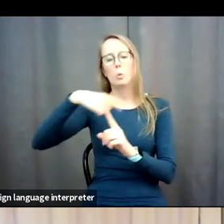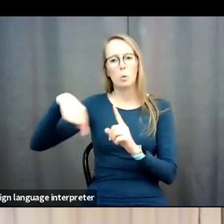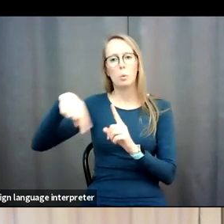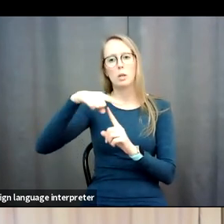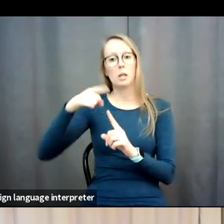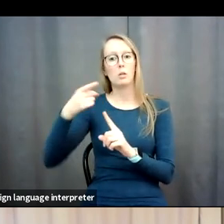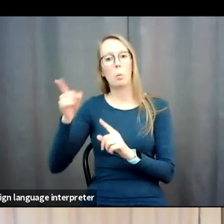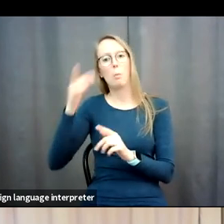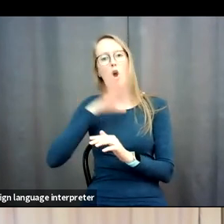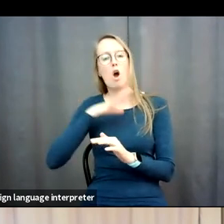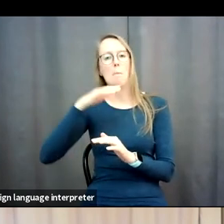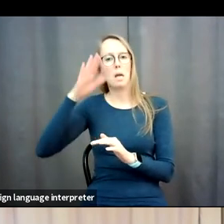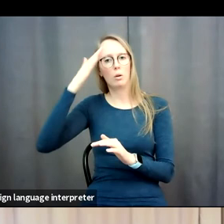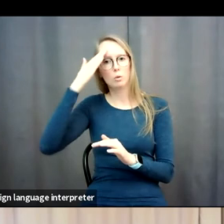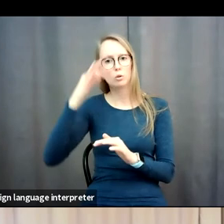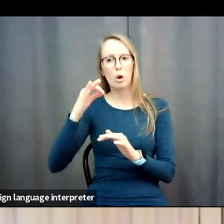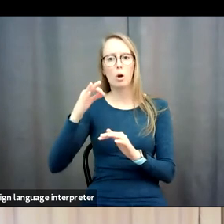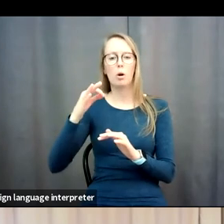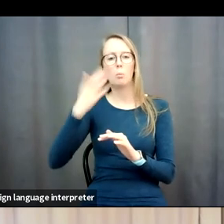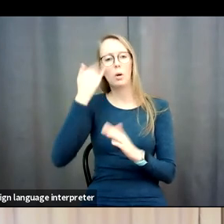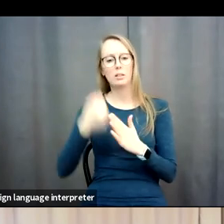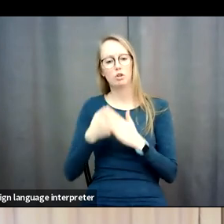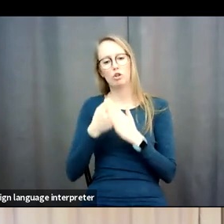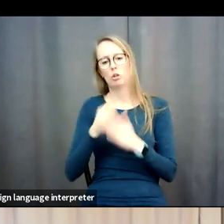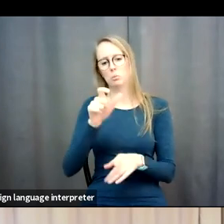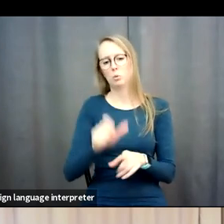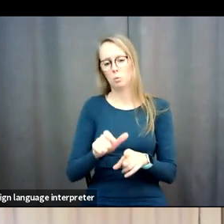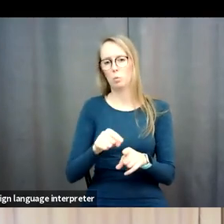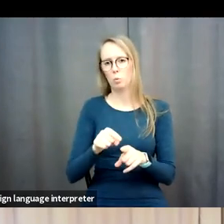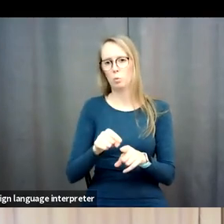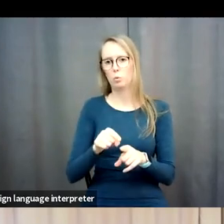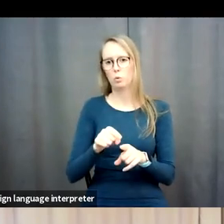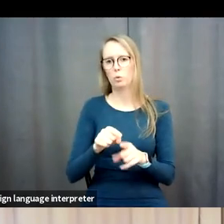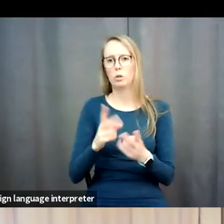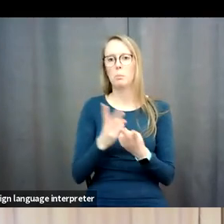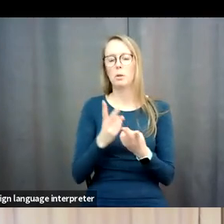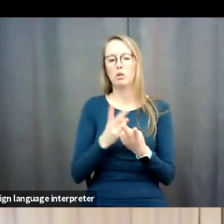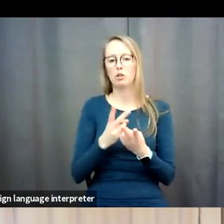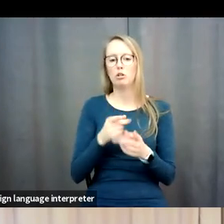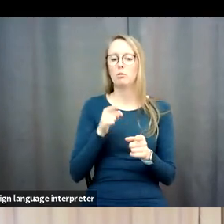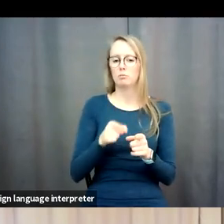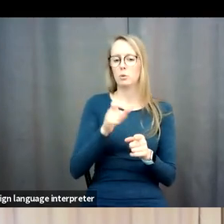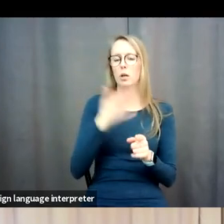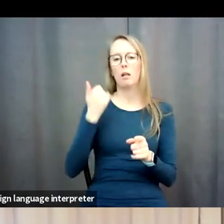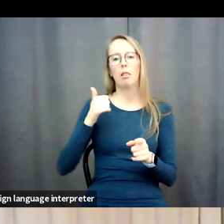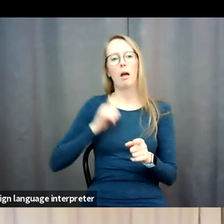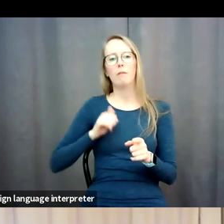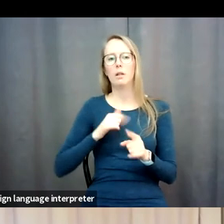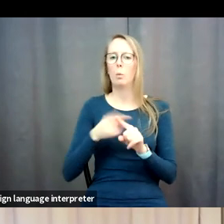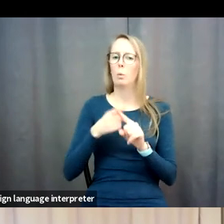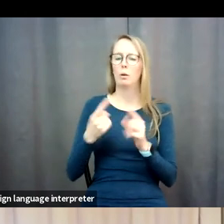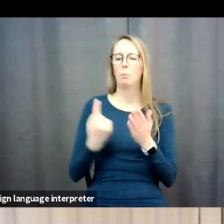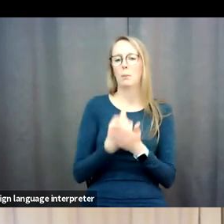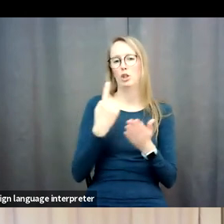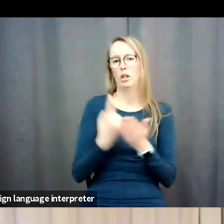more knowledge and that give the support to them so they can use their potentials in communication.